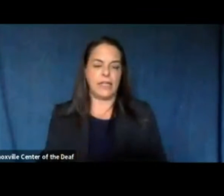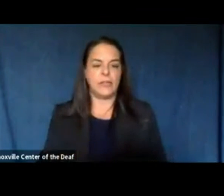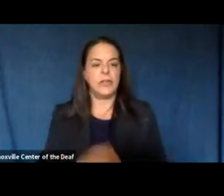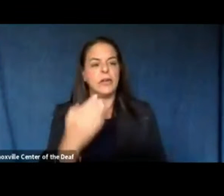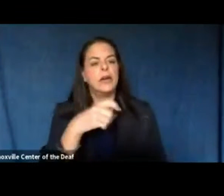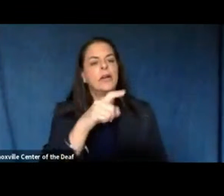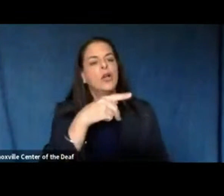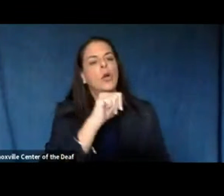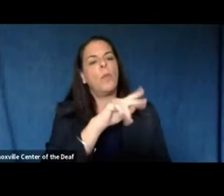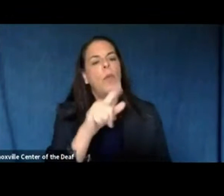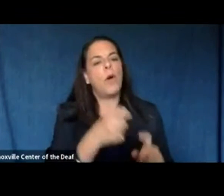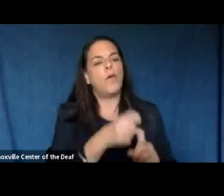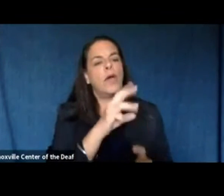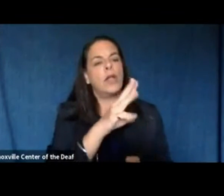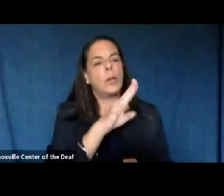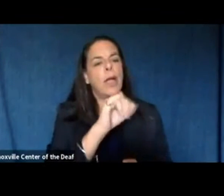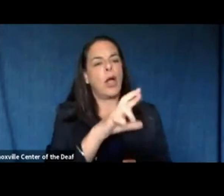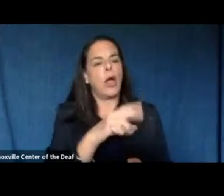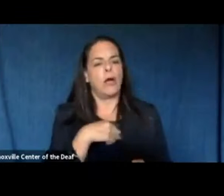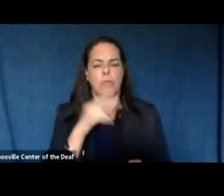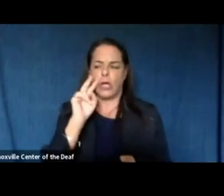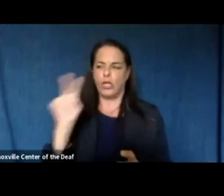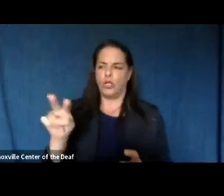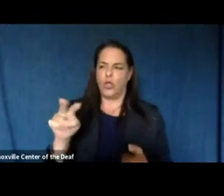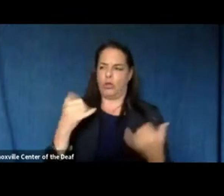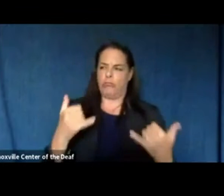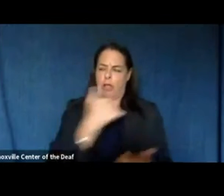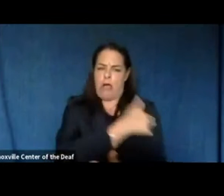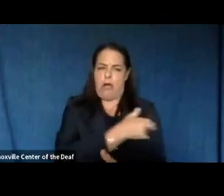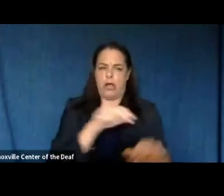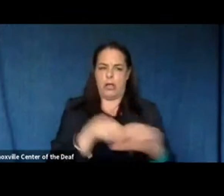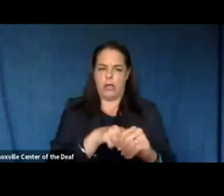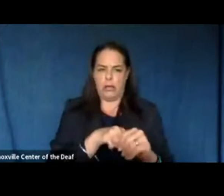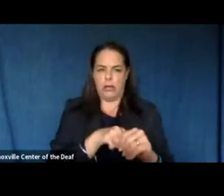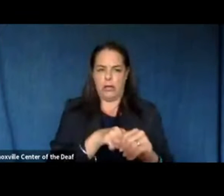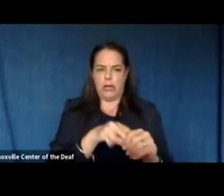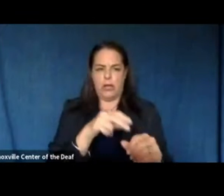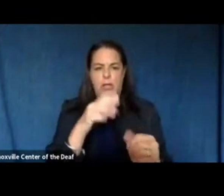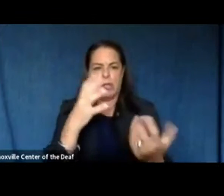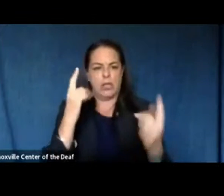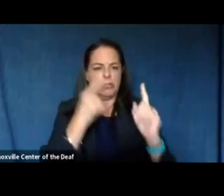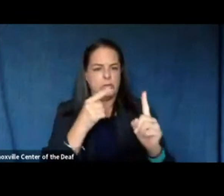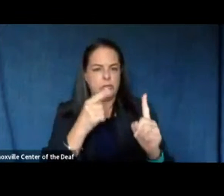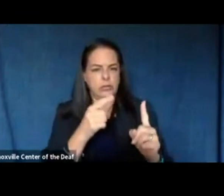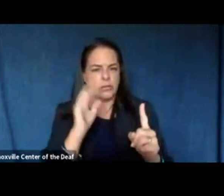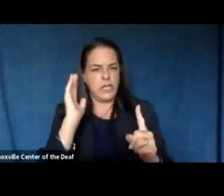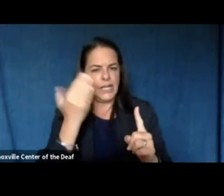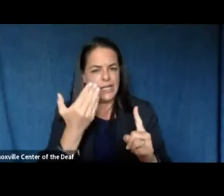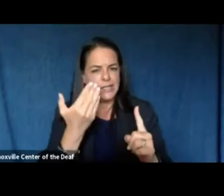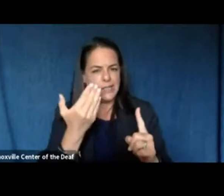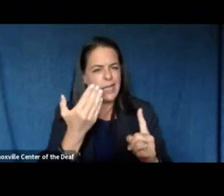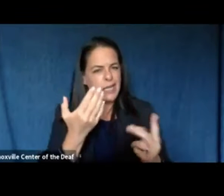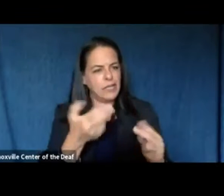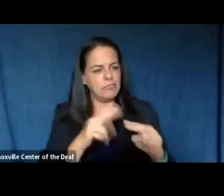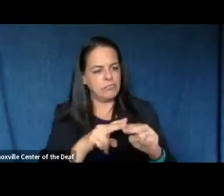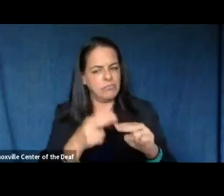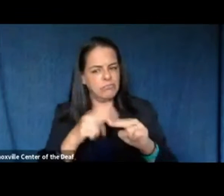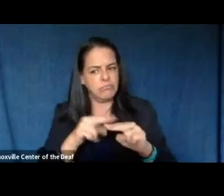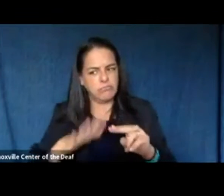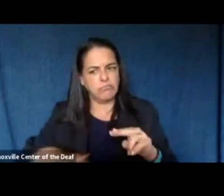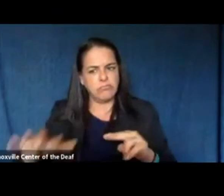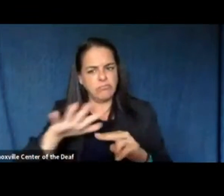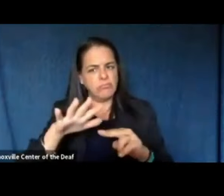with WBIR, looking at current hospitalizations, they're rising pretty steadily in the East Tennessee region, but Knox County seems to be